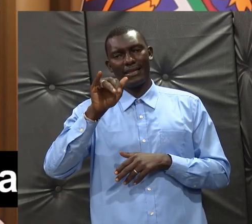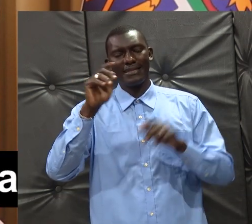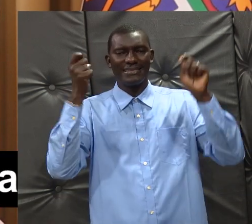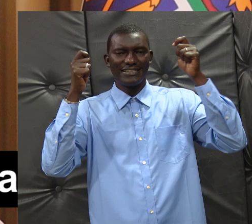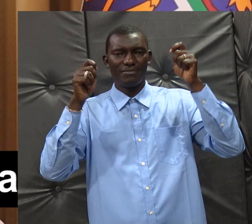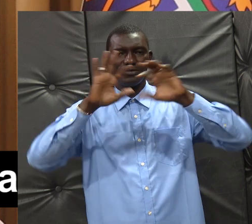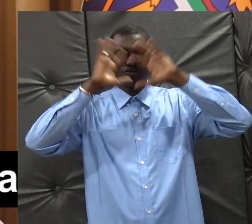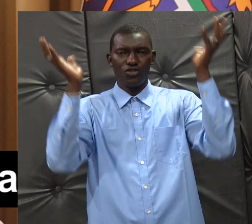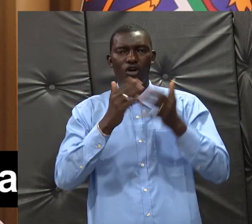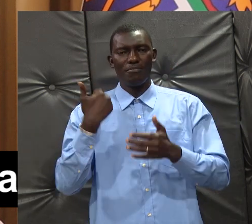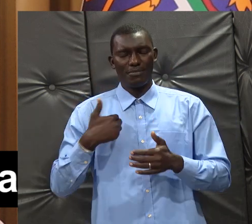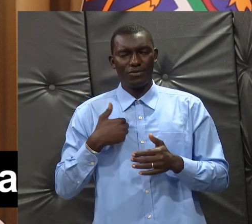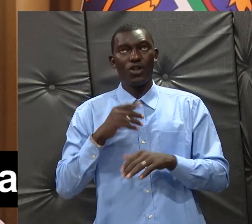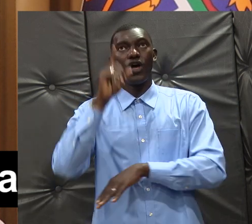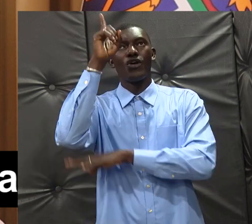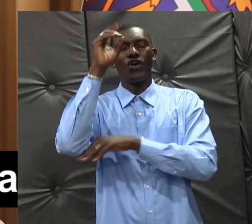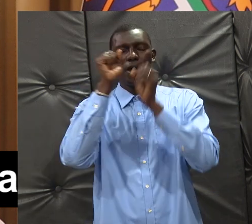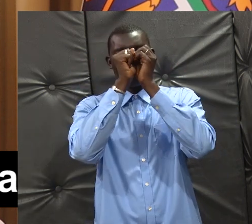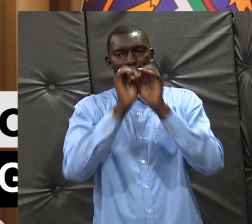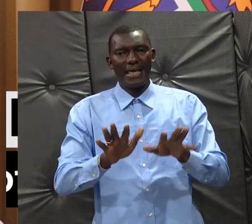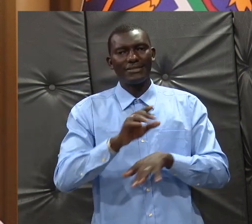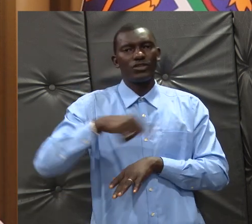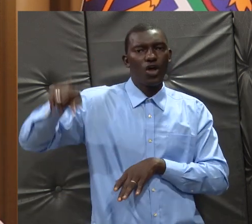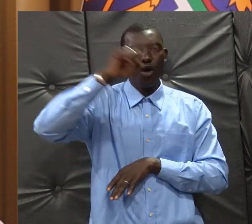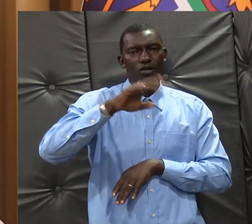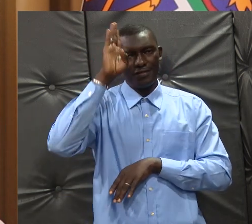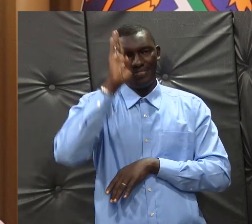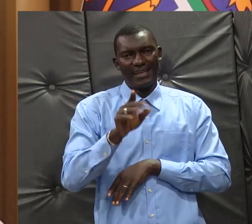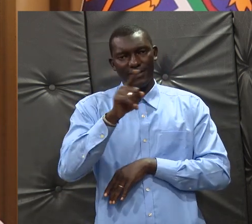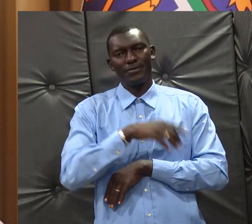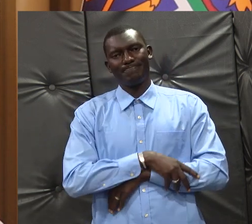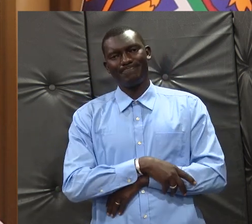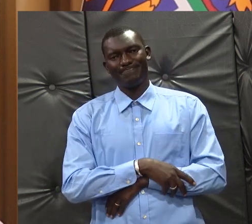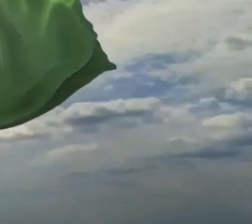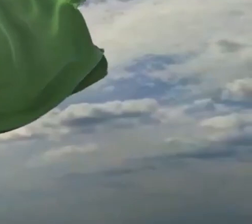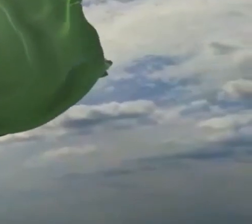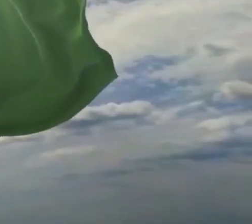to all of you. May God bless us. Thank you.